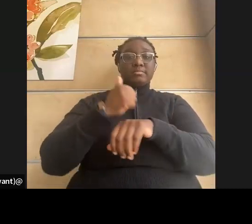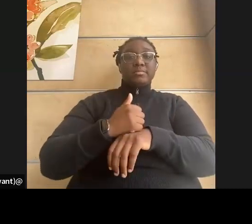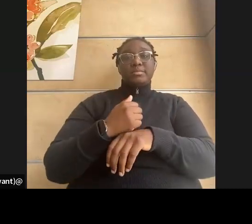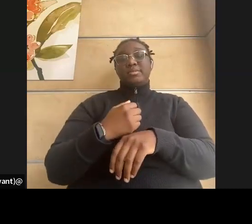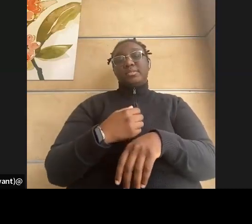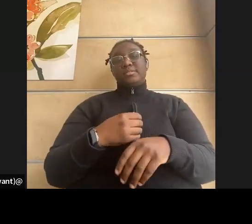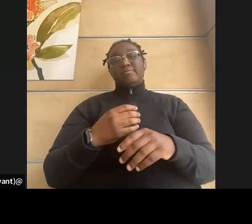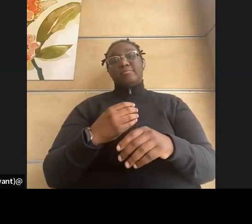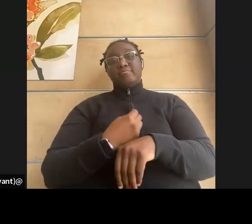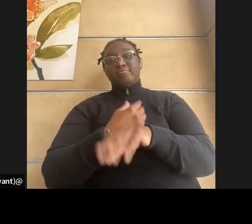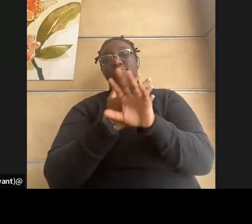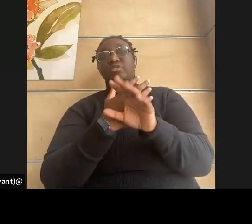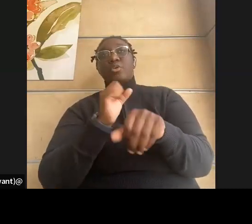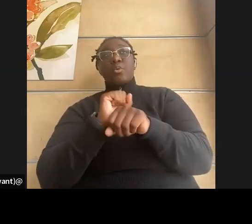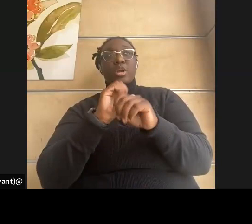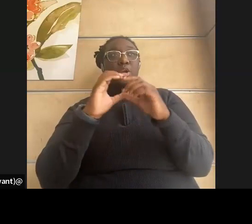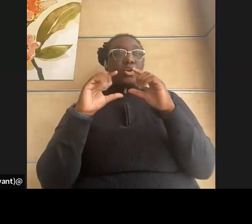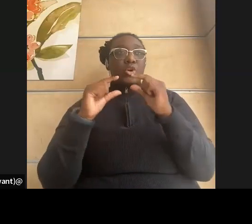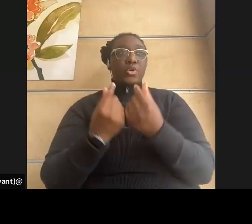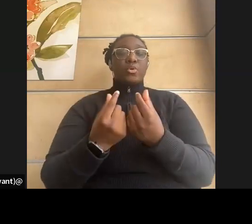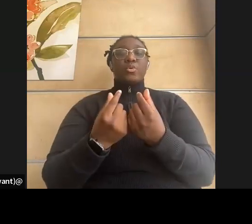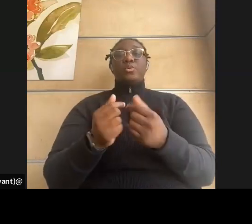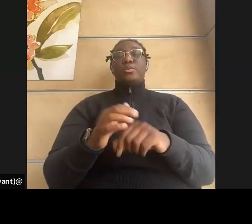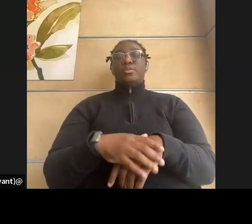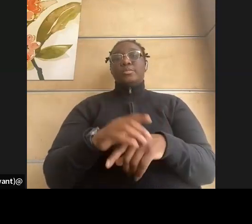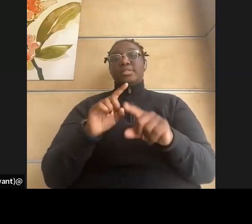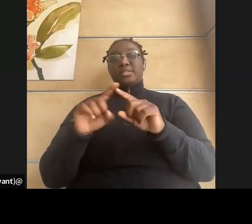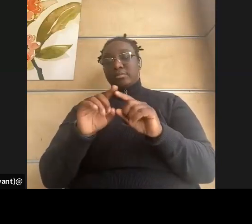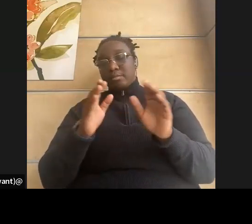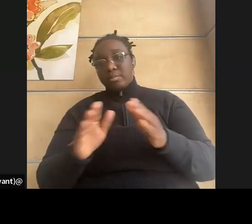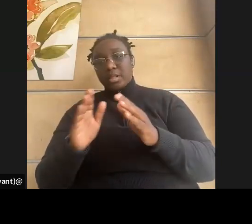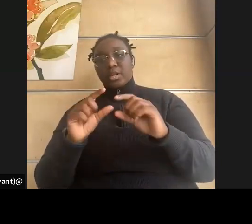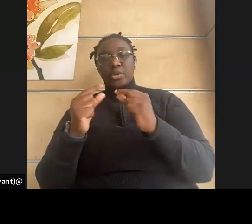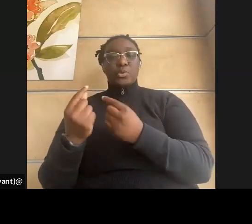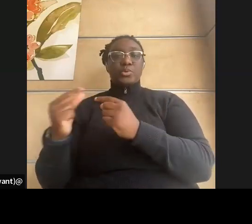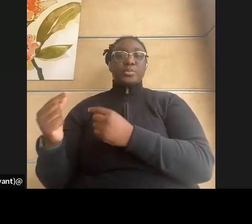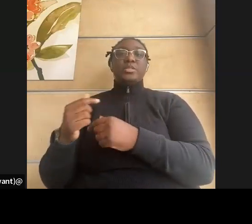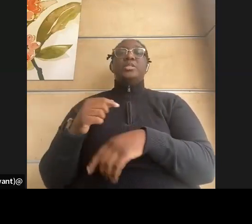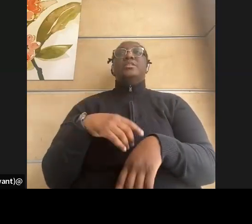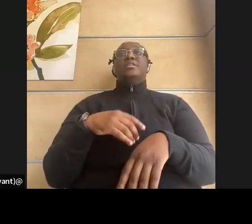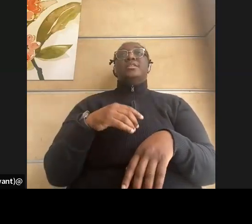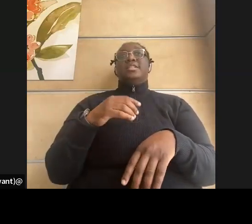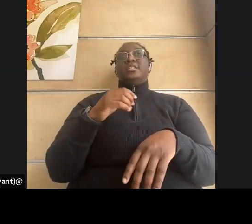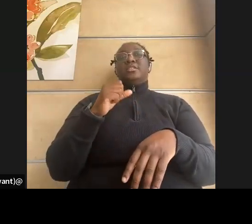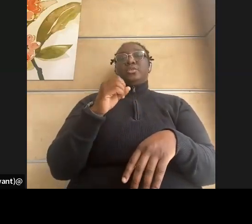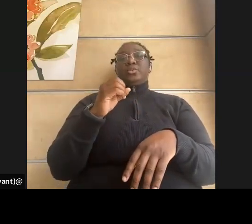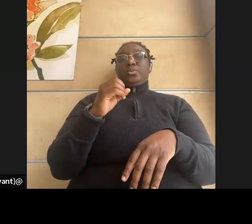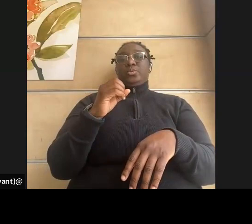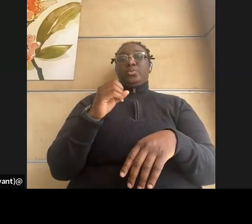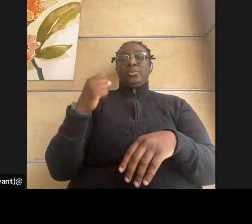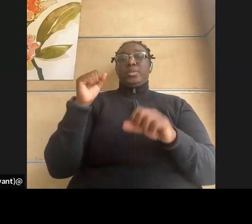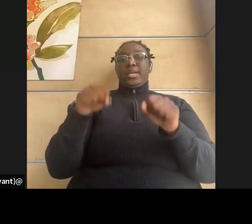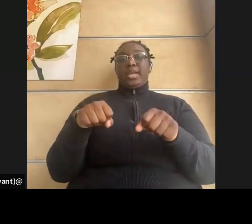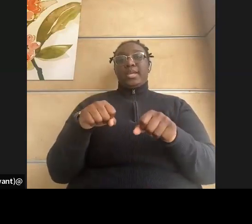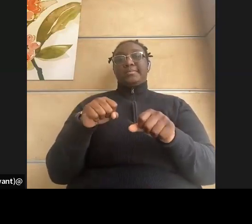and a digital equity ecosystem mapping tool to help capture all the great work you guys are doing, a number